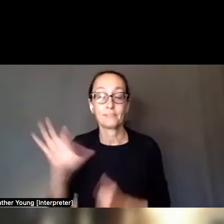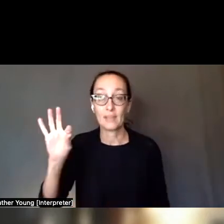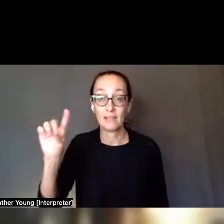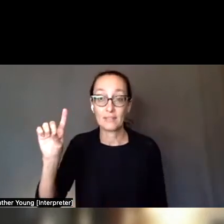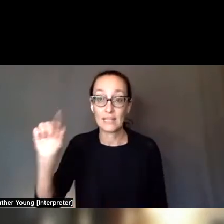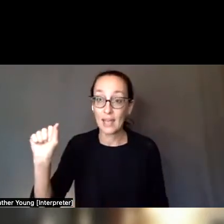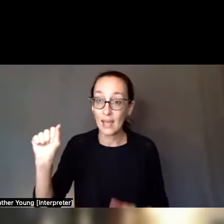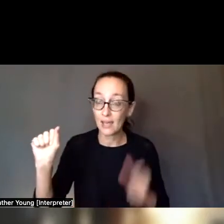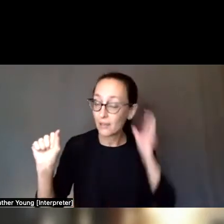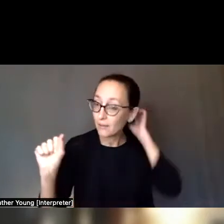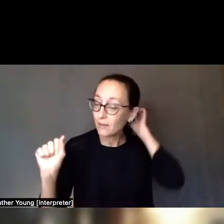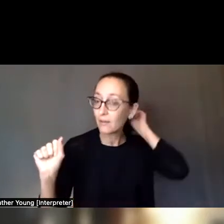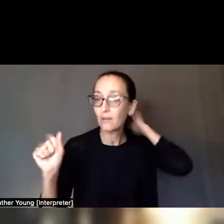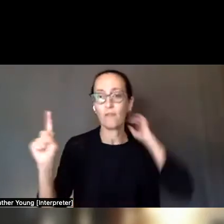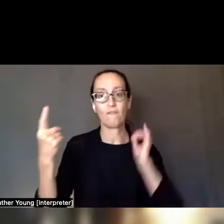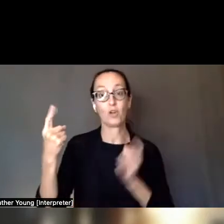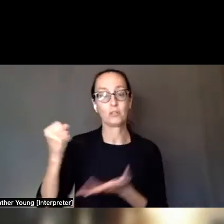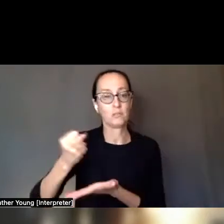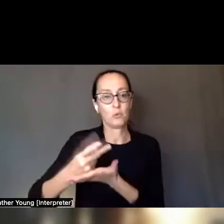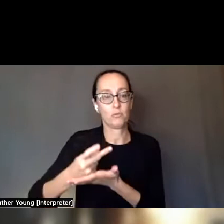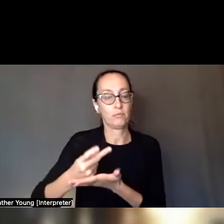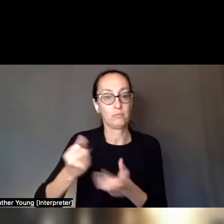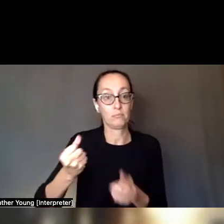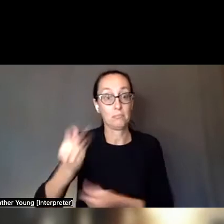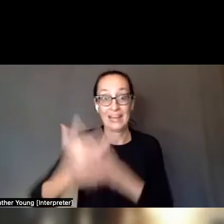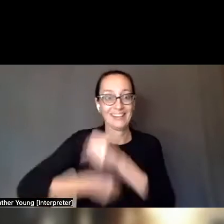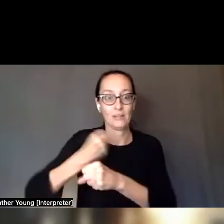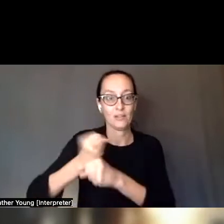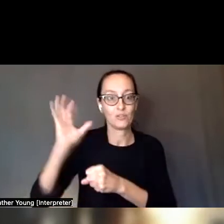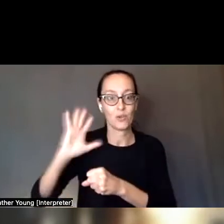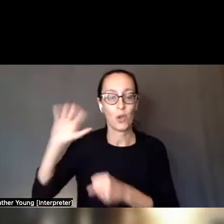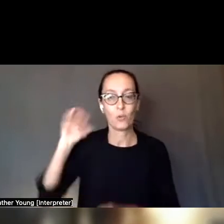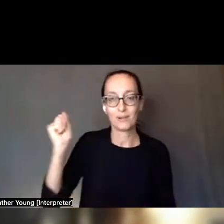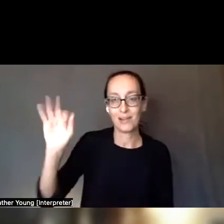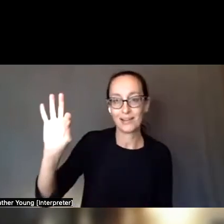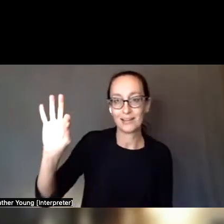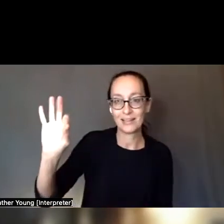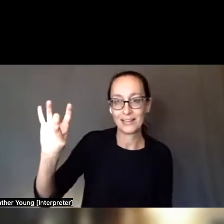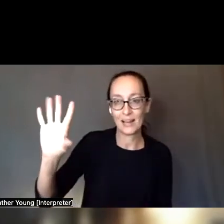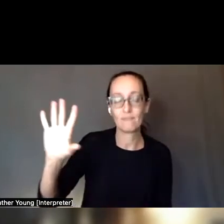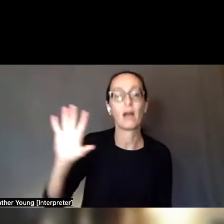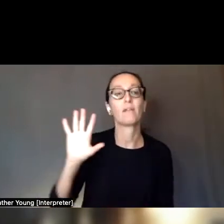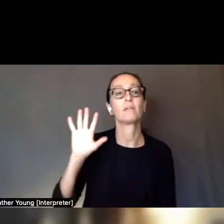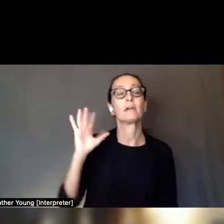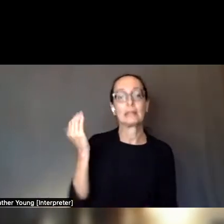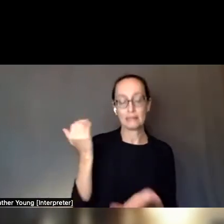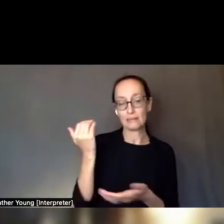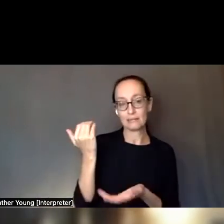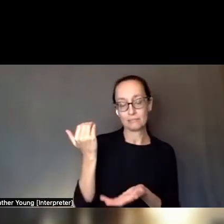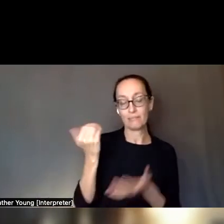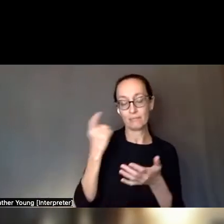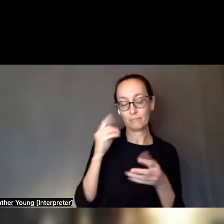FDA many years ago, 1985, and then was approved for children in 1990. So we've been